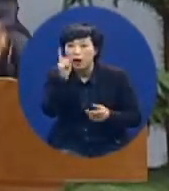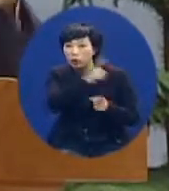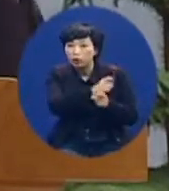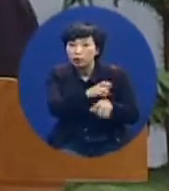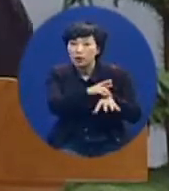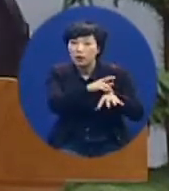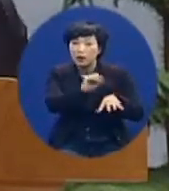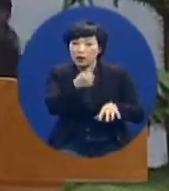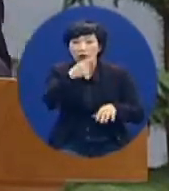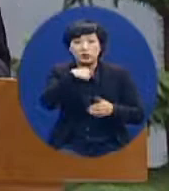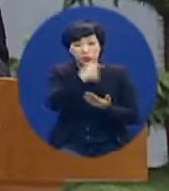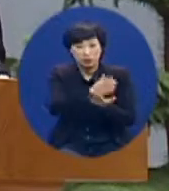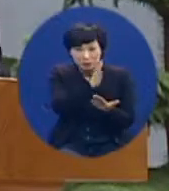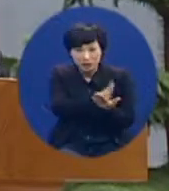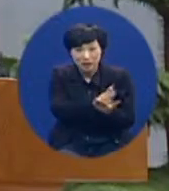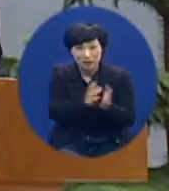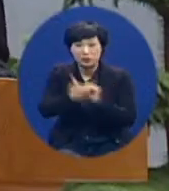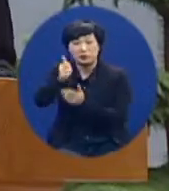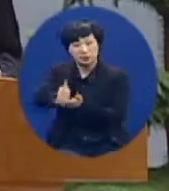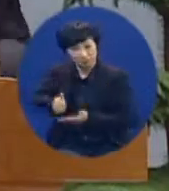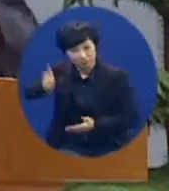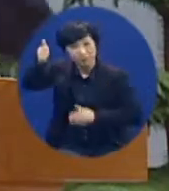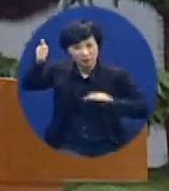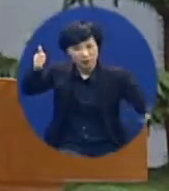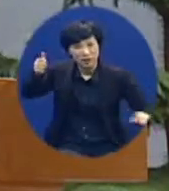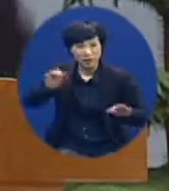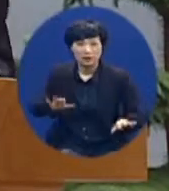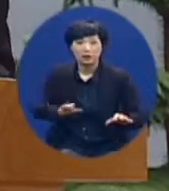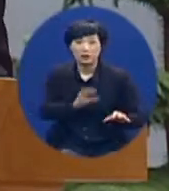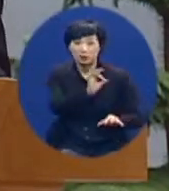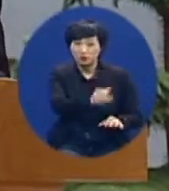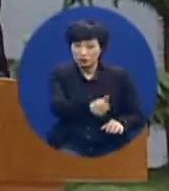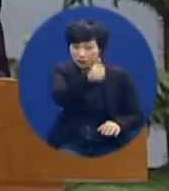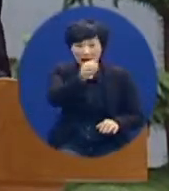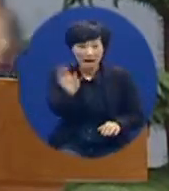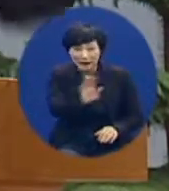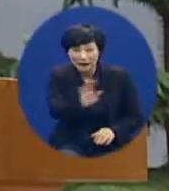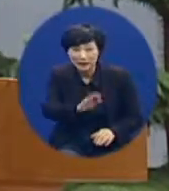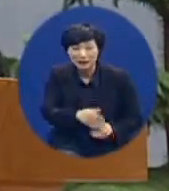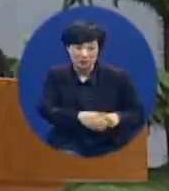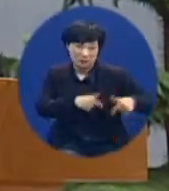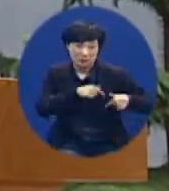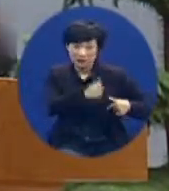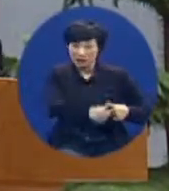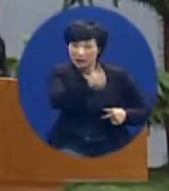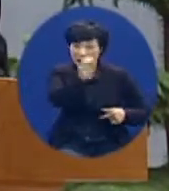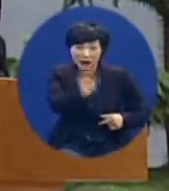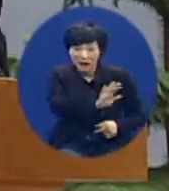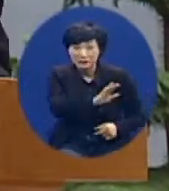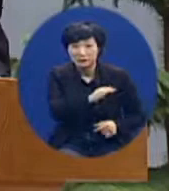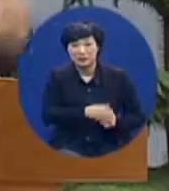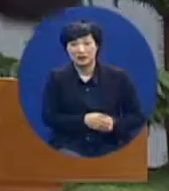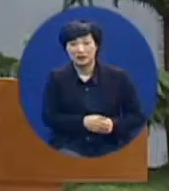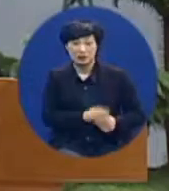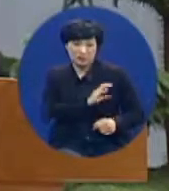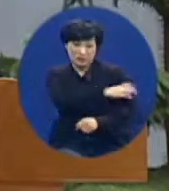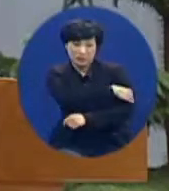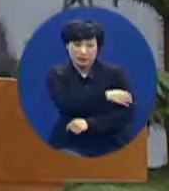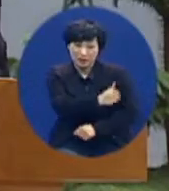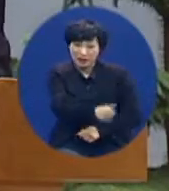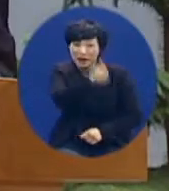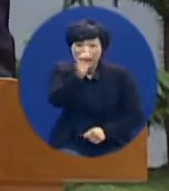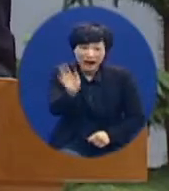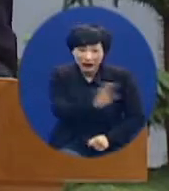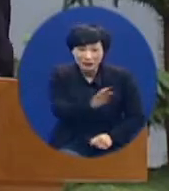deceived by the devil's spirit. Money is not the best. Neither are authority and